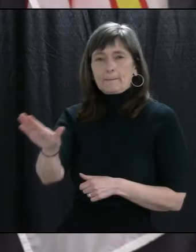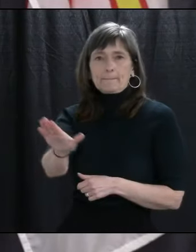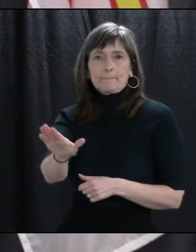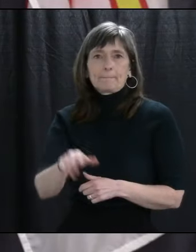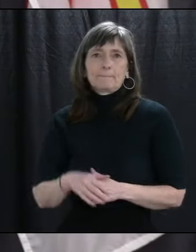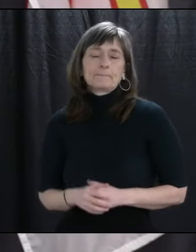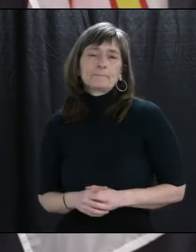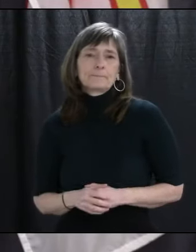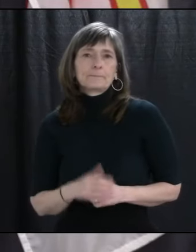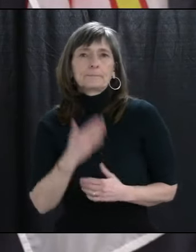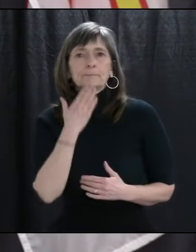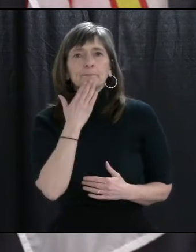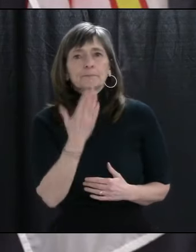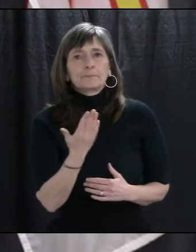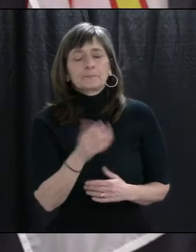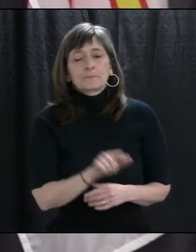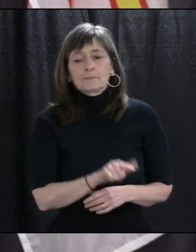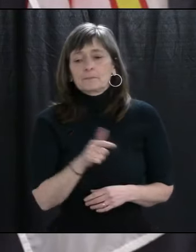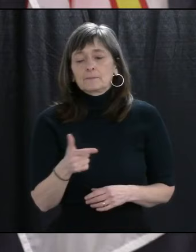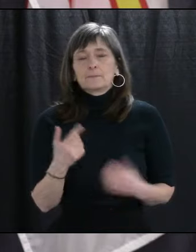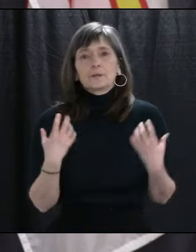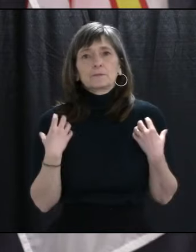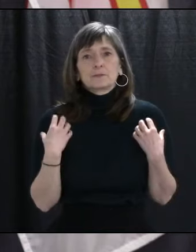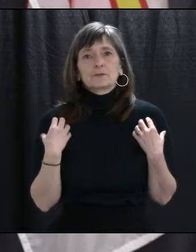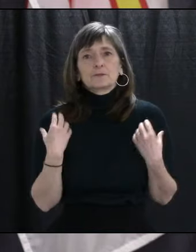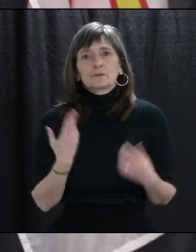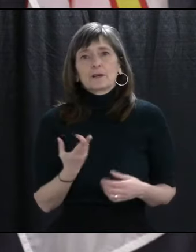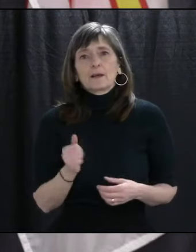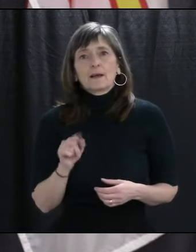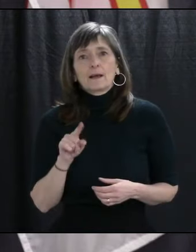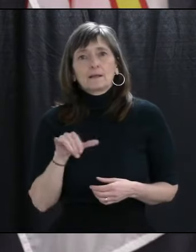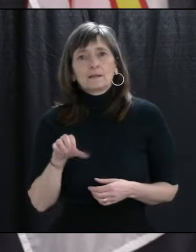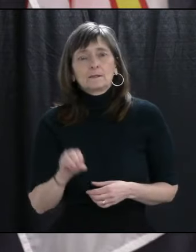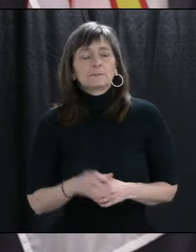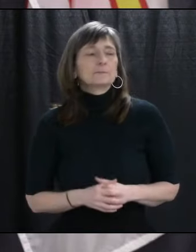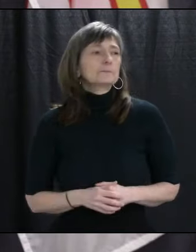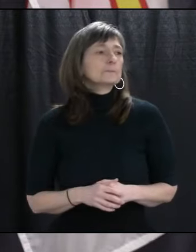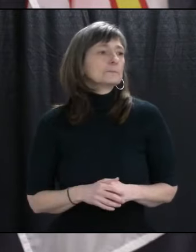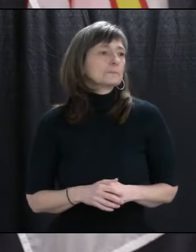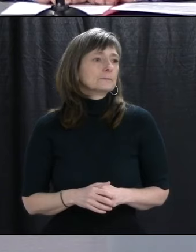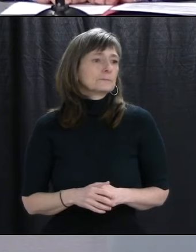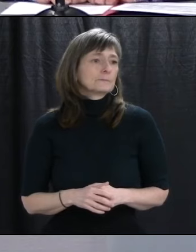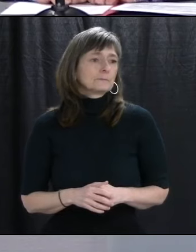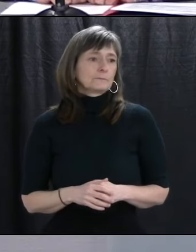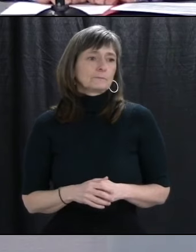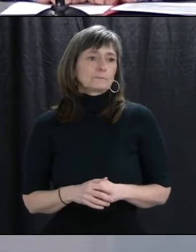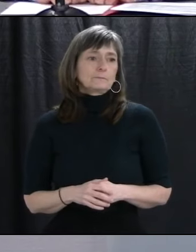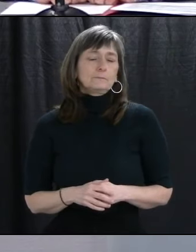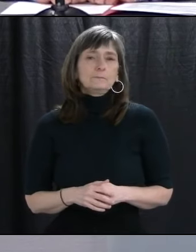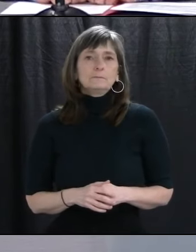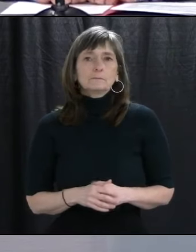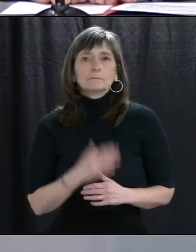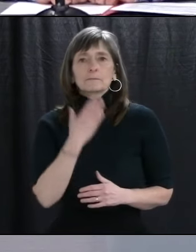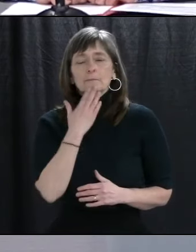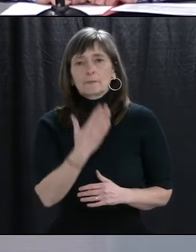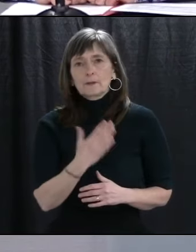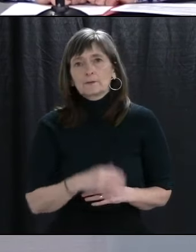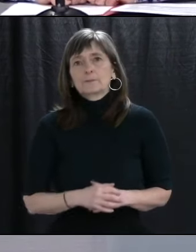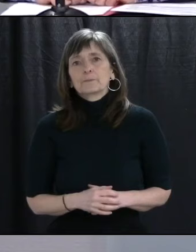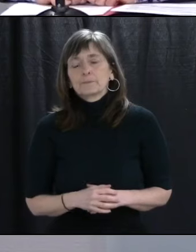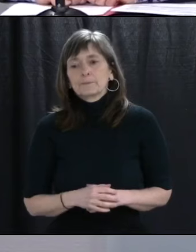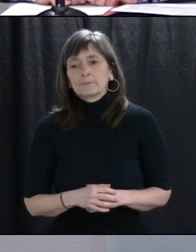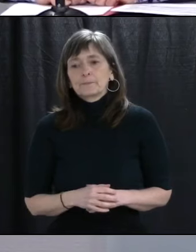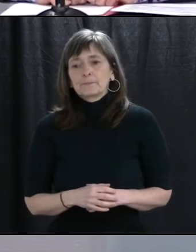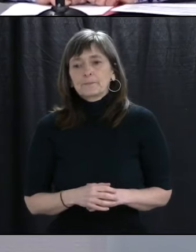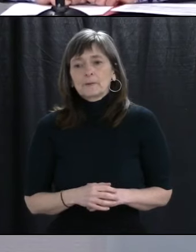you. I now pass it over to Minister Hagee for a comment. Thank you very much, Premier. Today